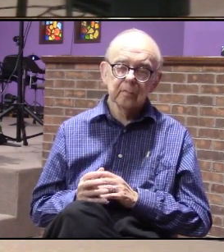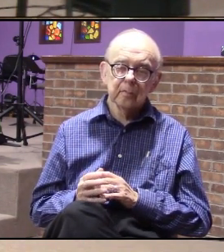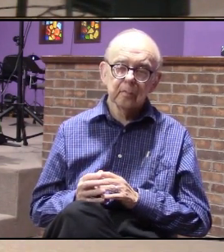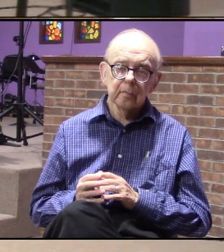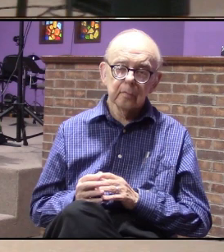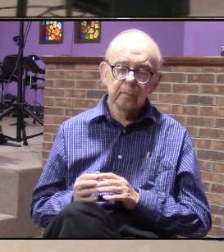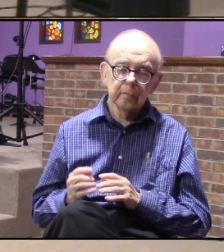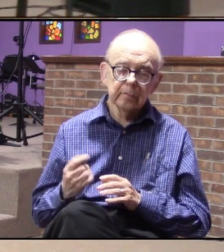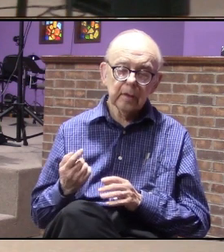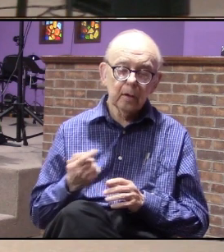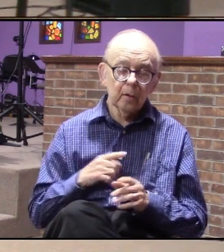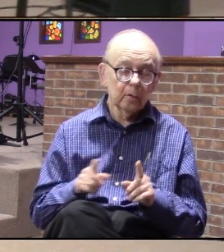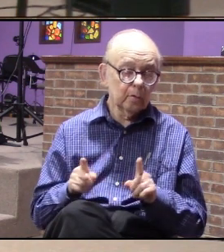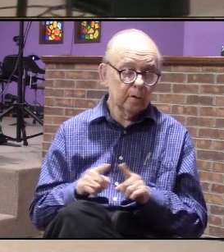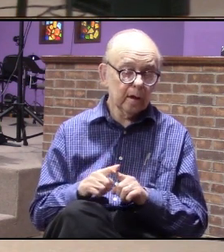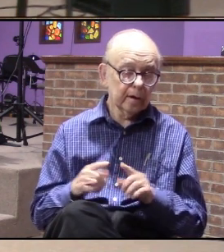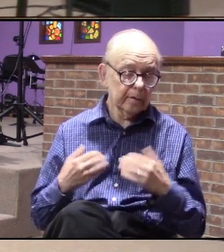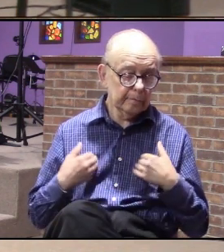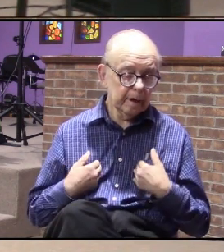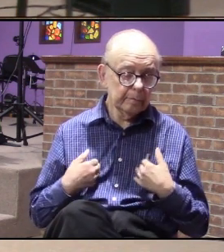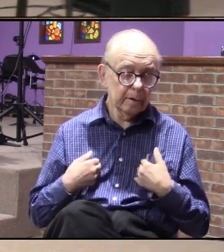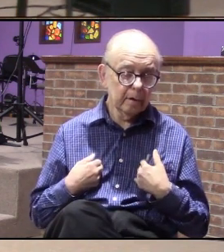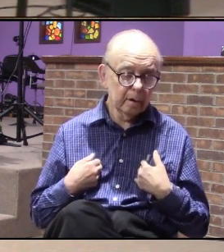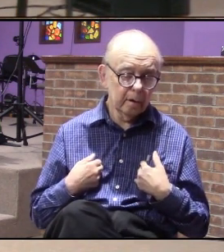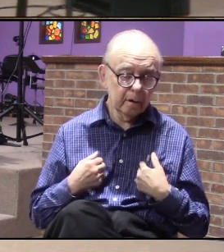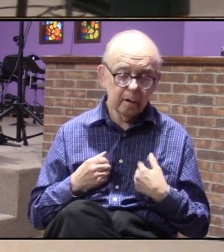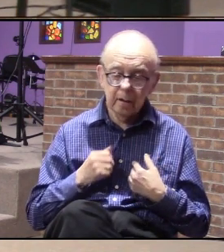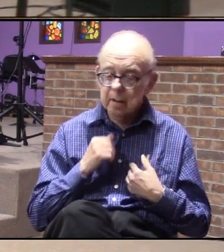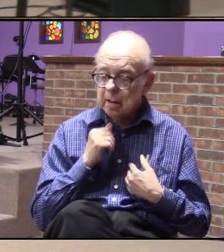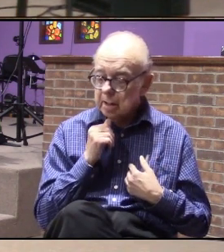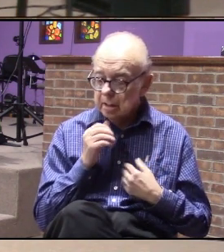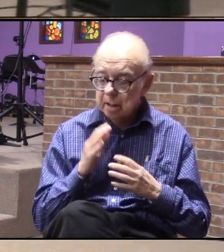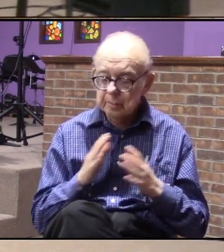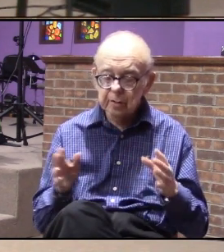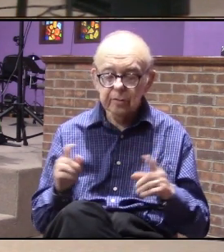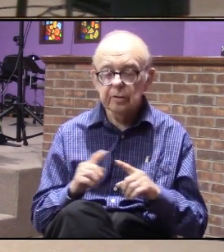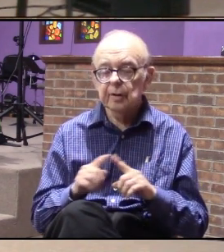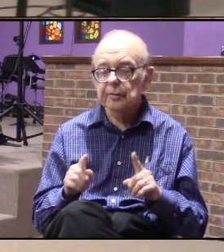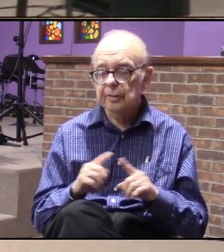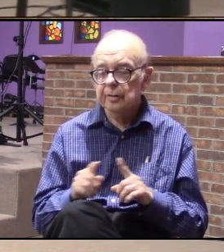We're like a baboon. They're not that much different than we are.